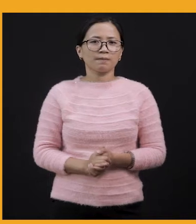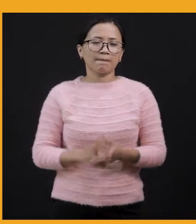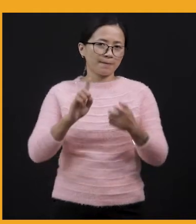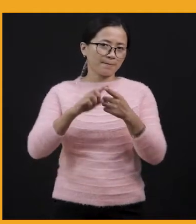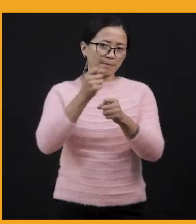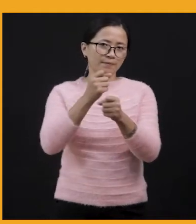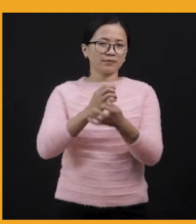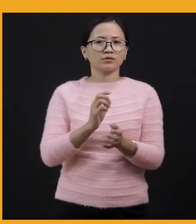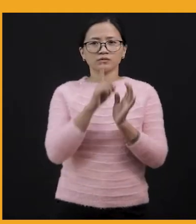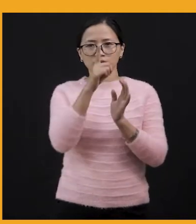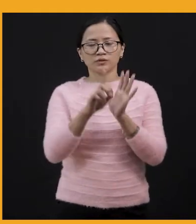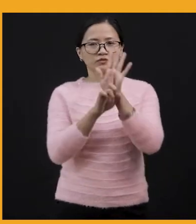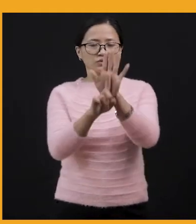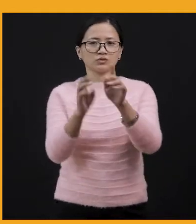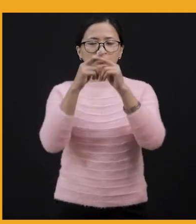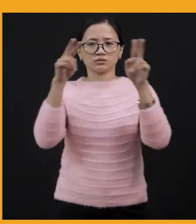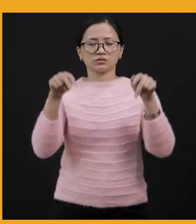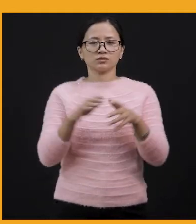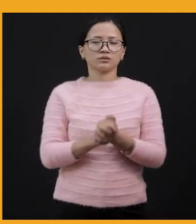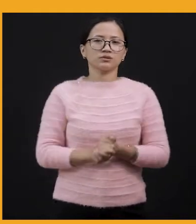fuels. Okay?